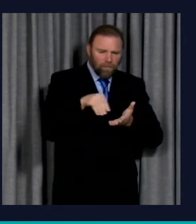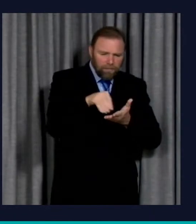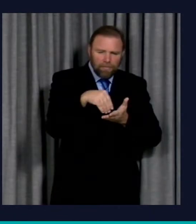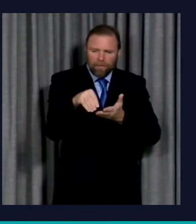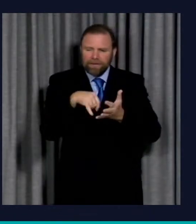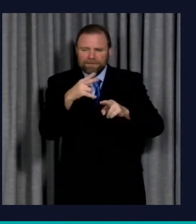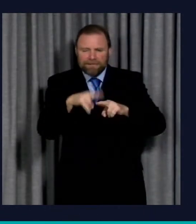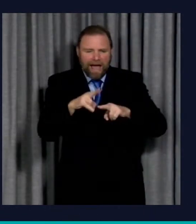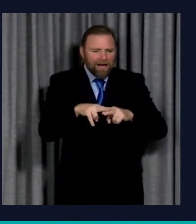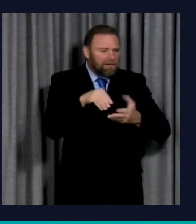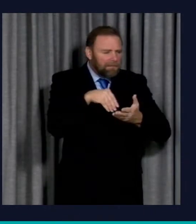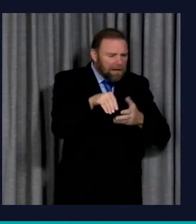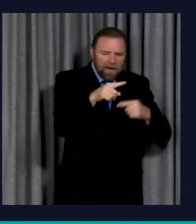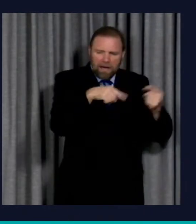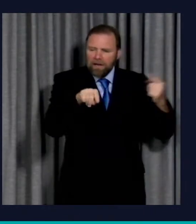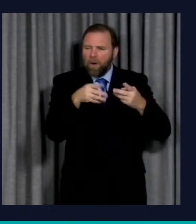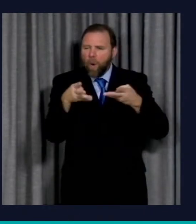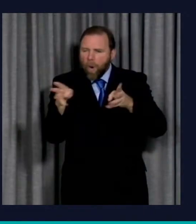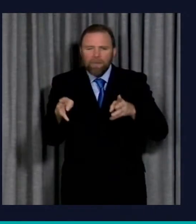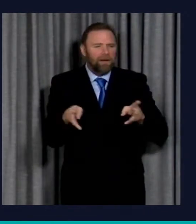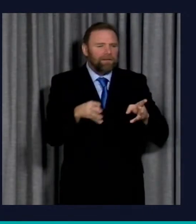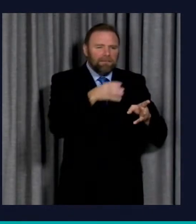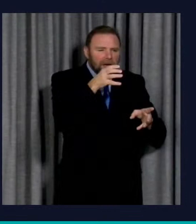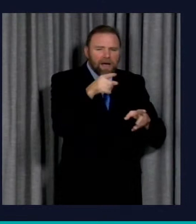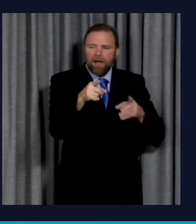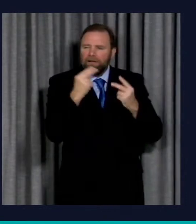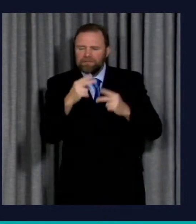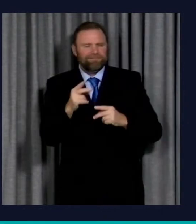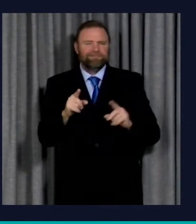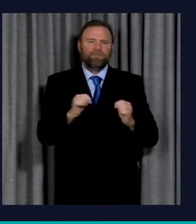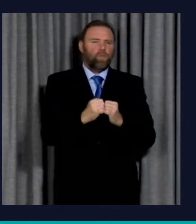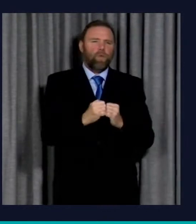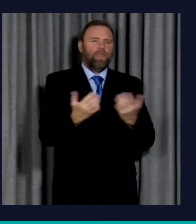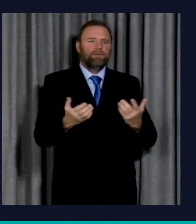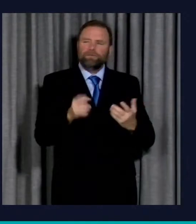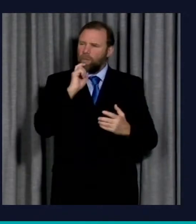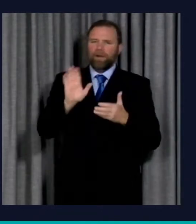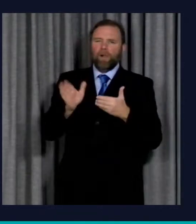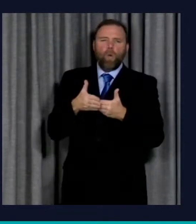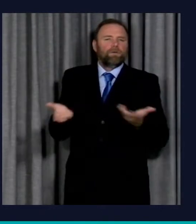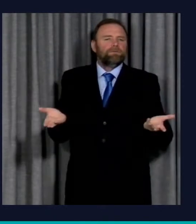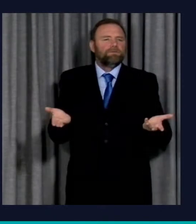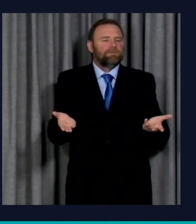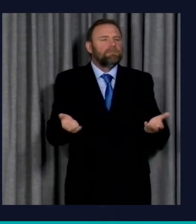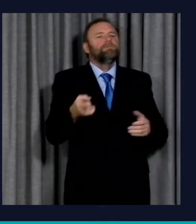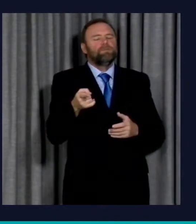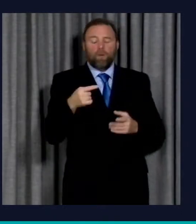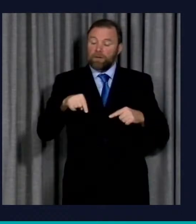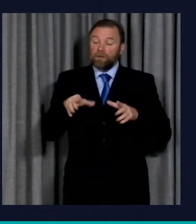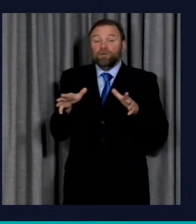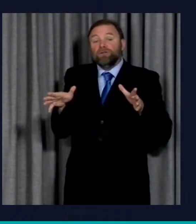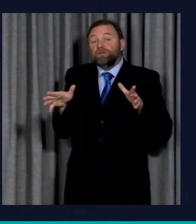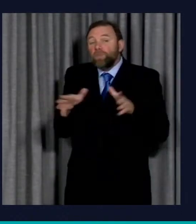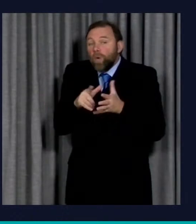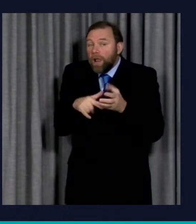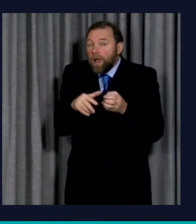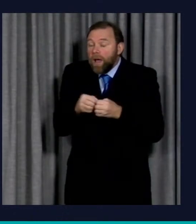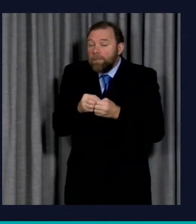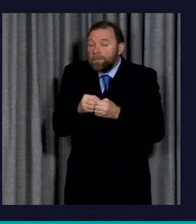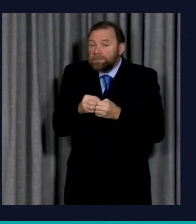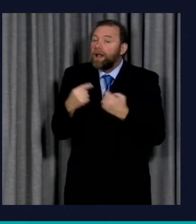will be played in the future. And as far as smaller clubs are concerned, we are going to have a different regime this time to the regime we